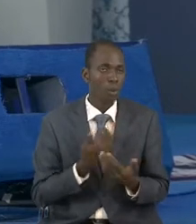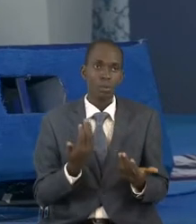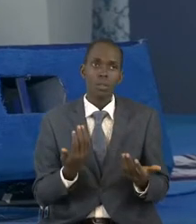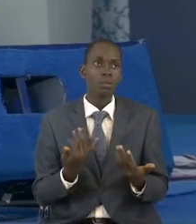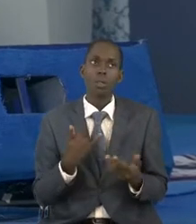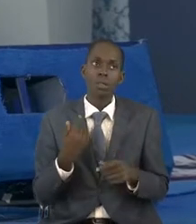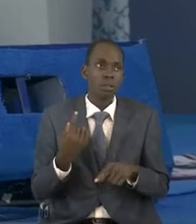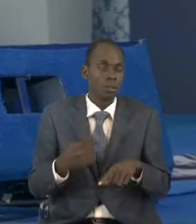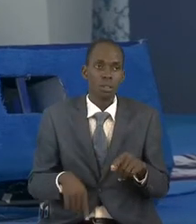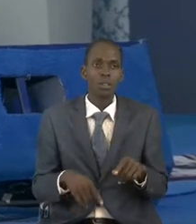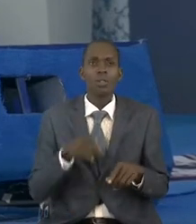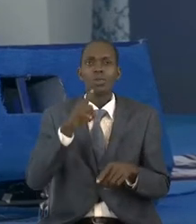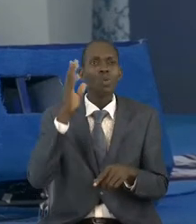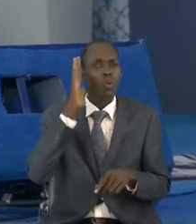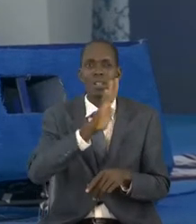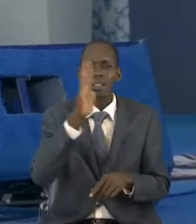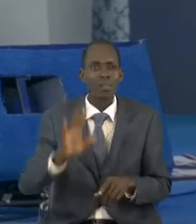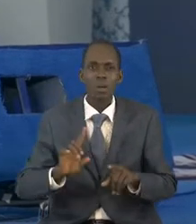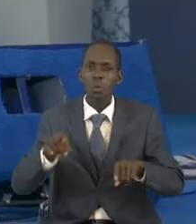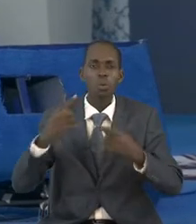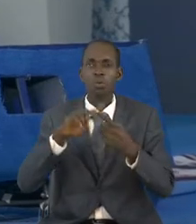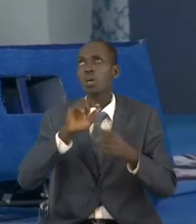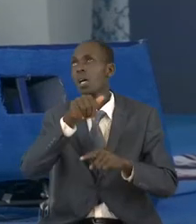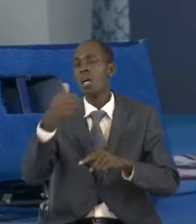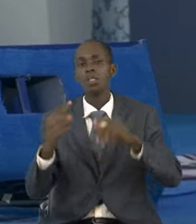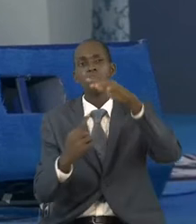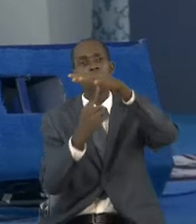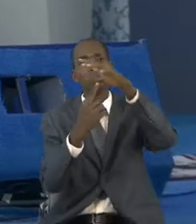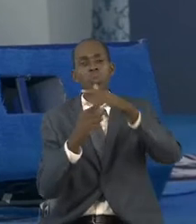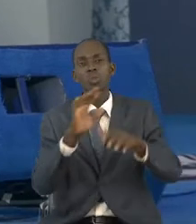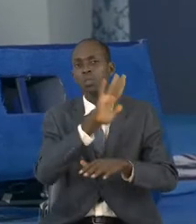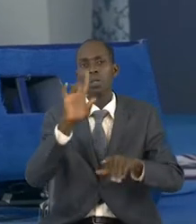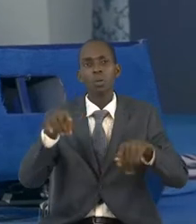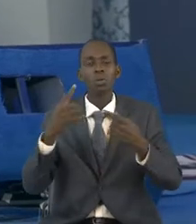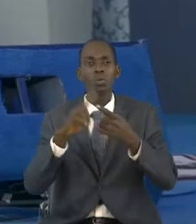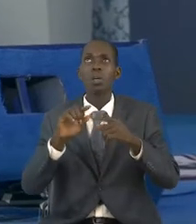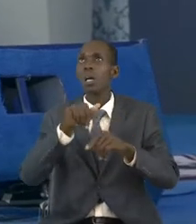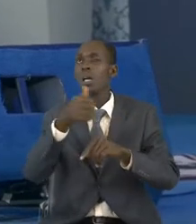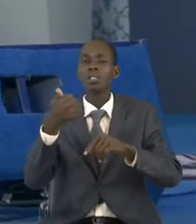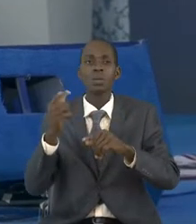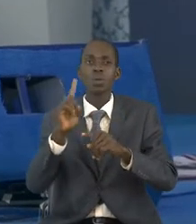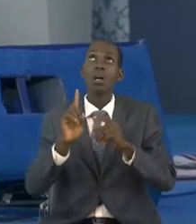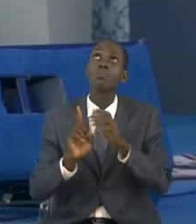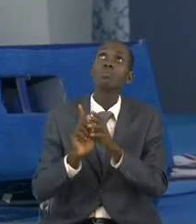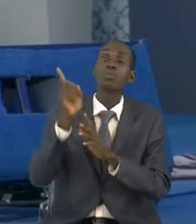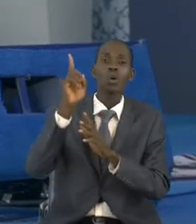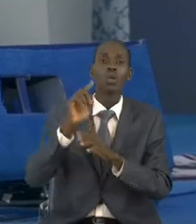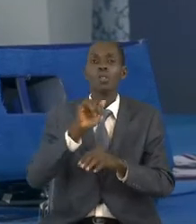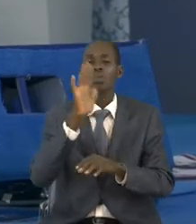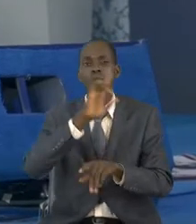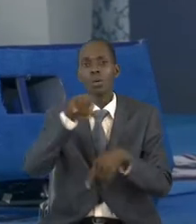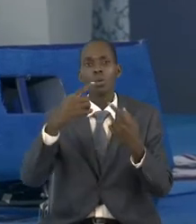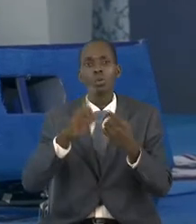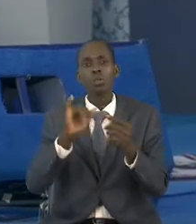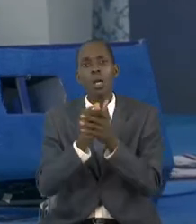You'll never get to any peak. You'll never get to any summit. You'll never get to the place the